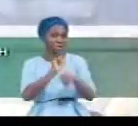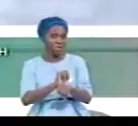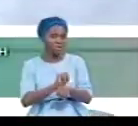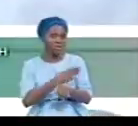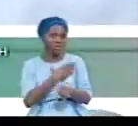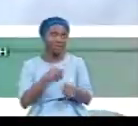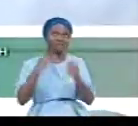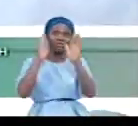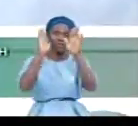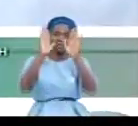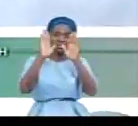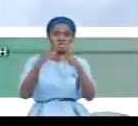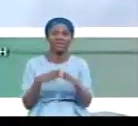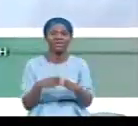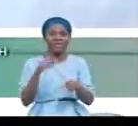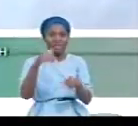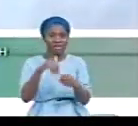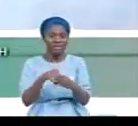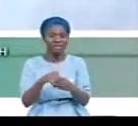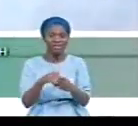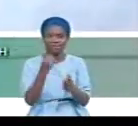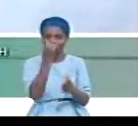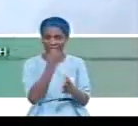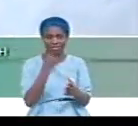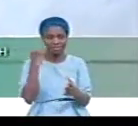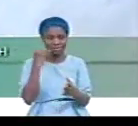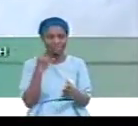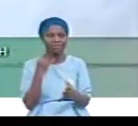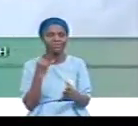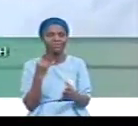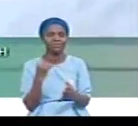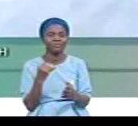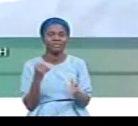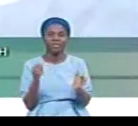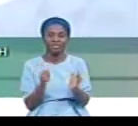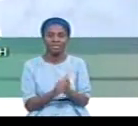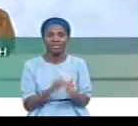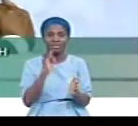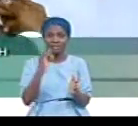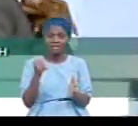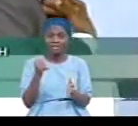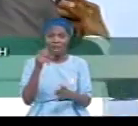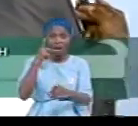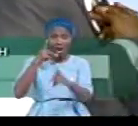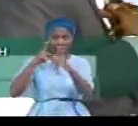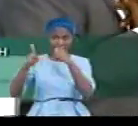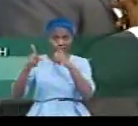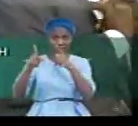wonders in Israel. That's a prophet saying, I,